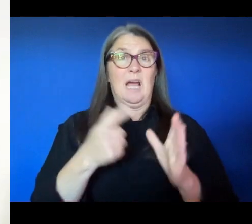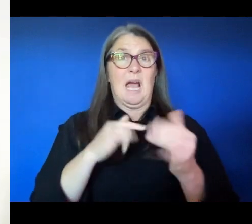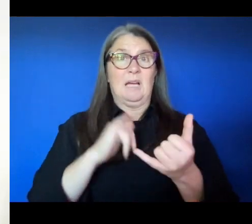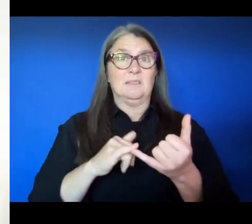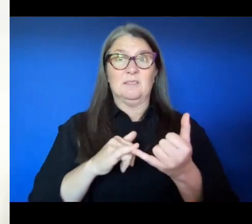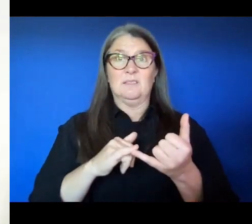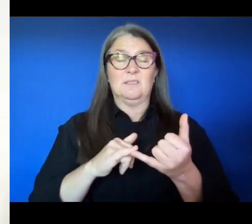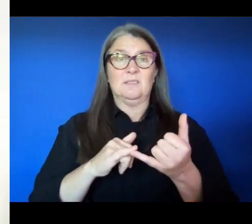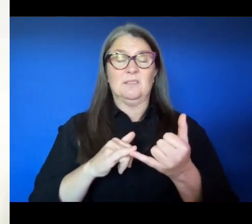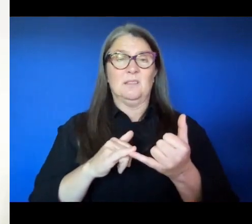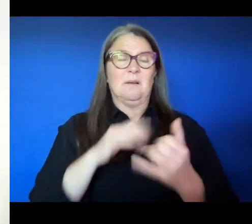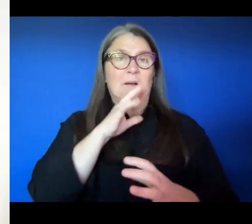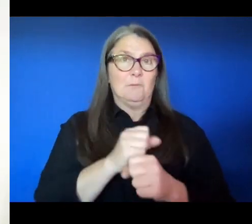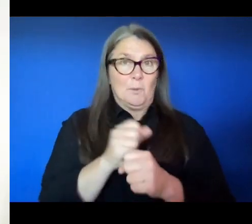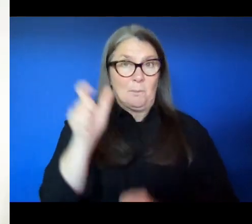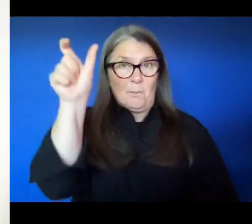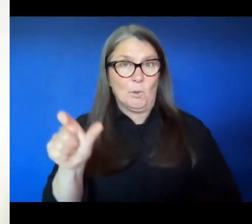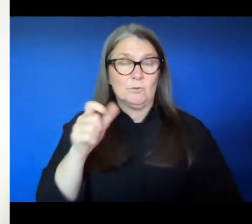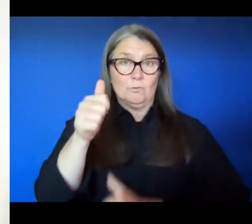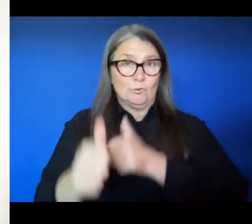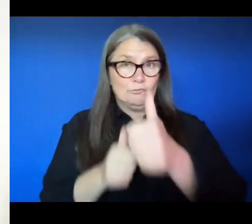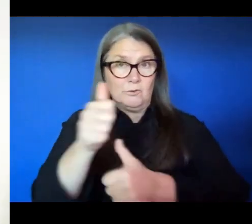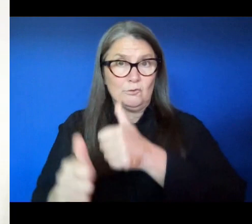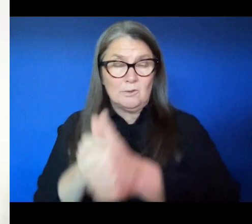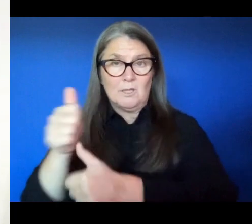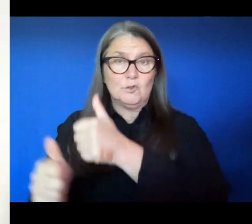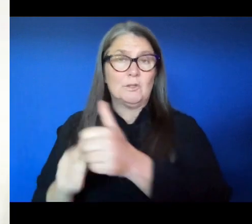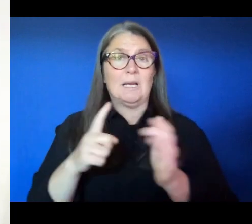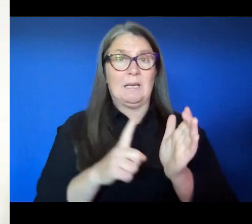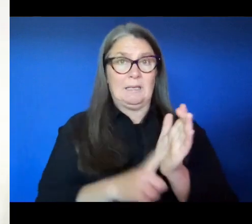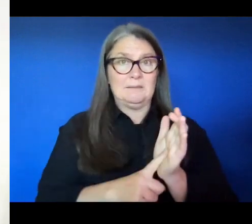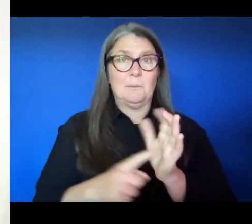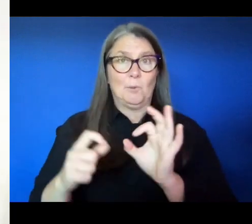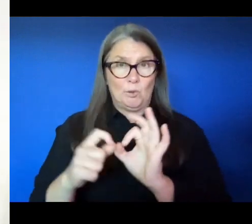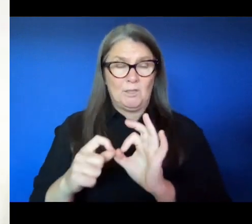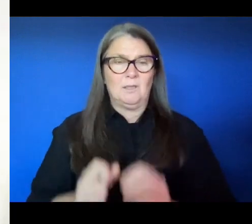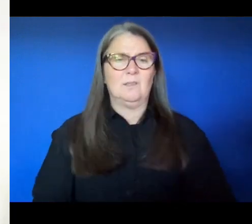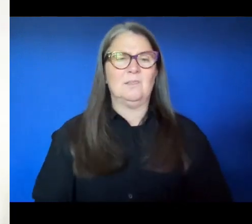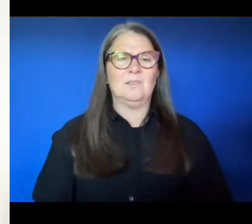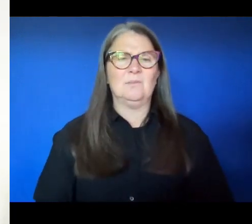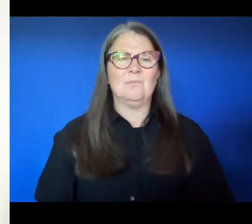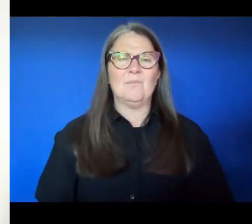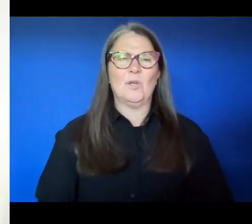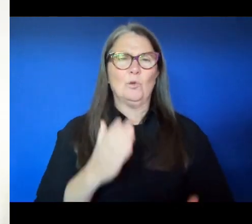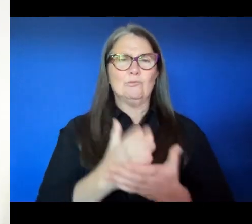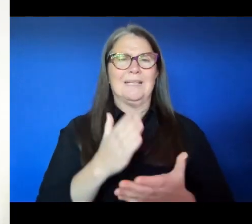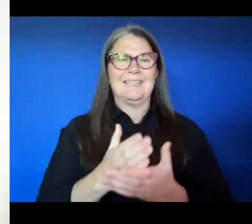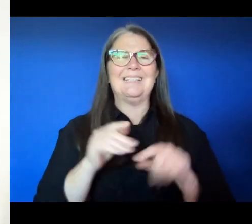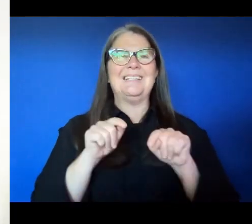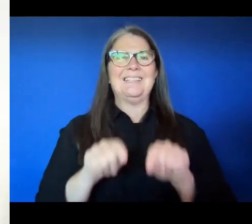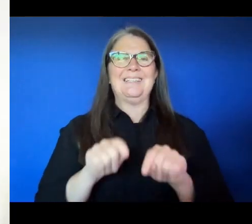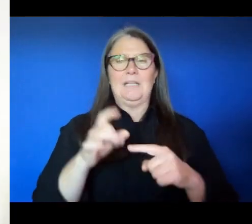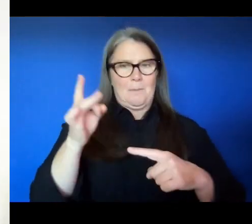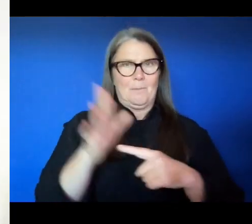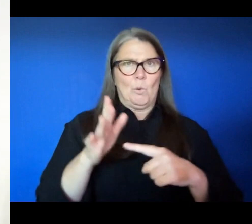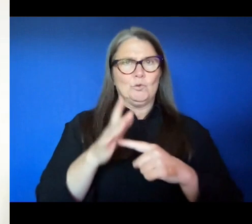Be Brave, Make Change. It's really important, I think, to recognise a couple of landmarks. In fact,